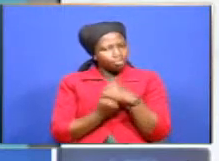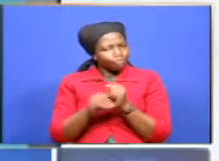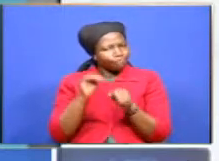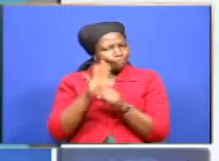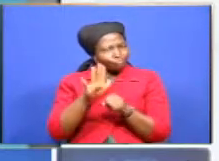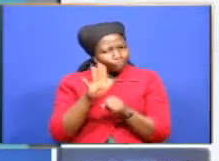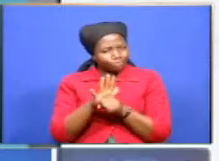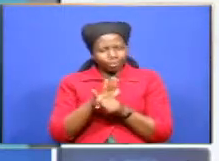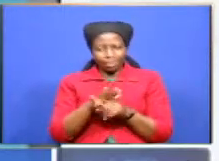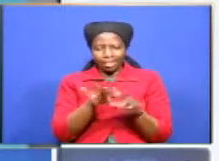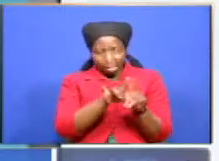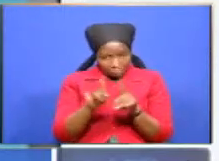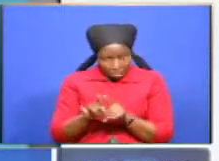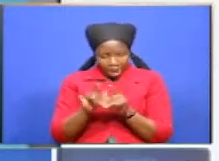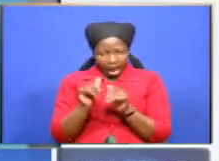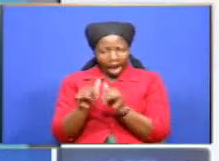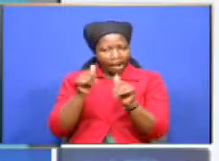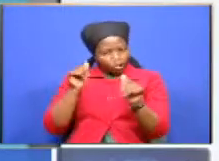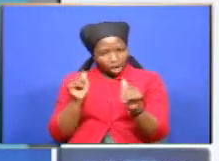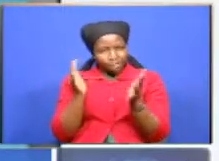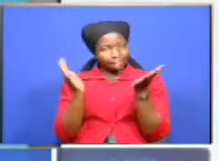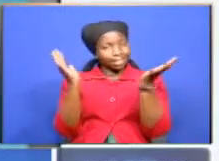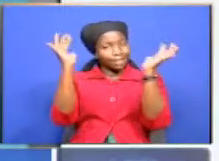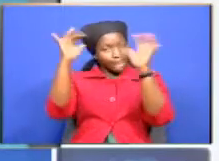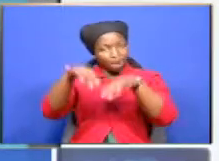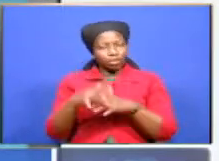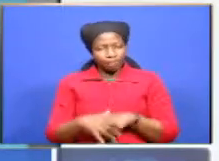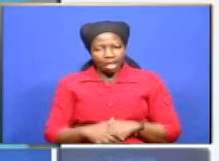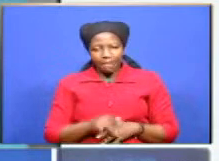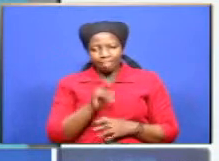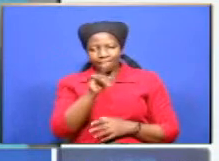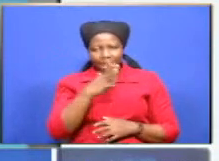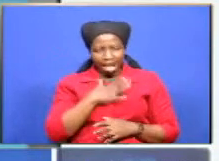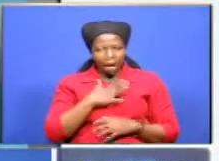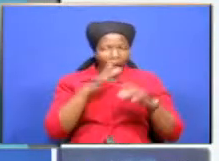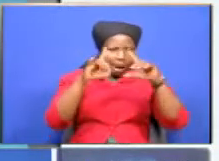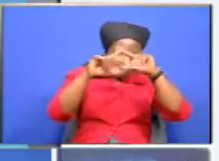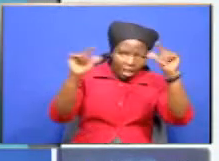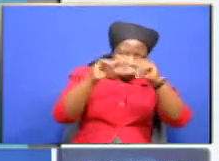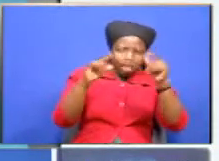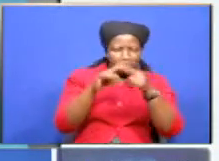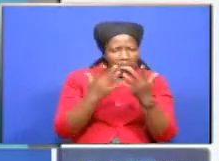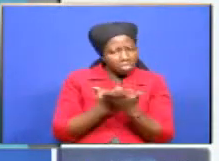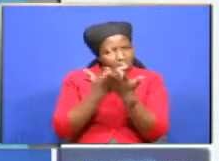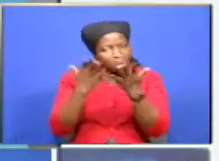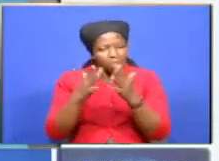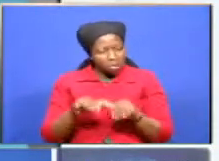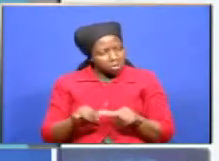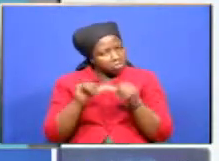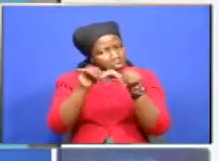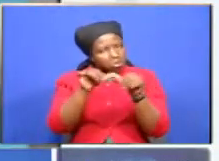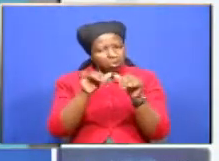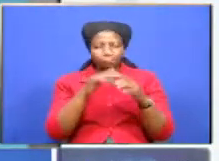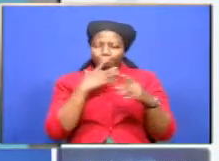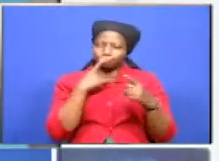to avoid crowds. So that has been our message to them. We still continue speaking to them with